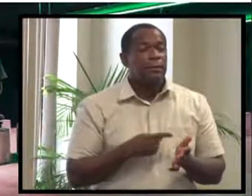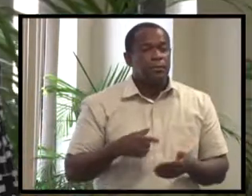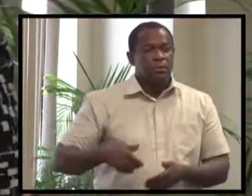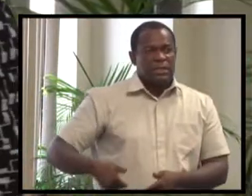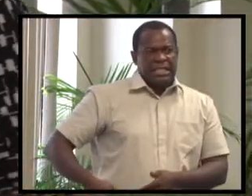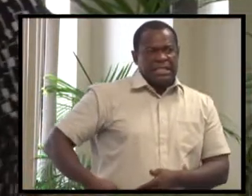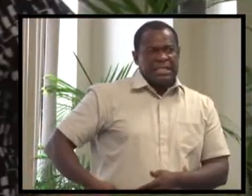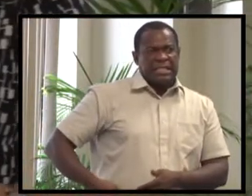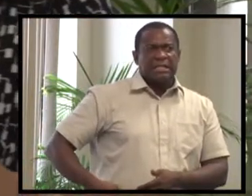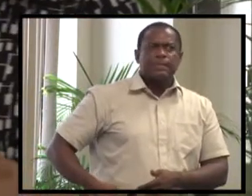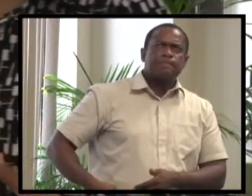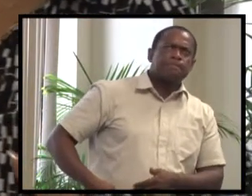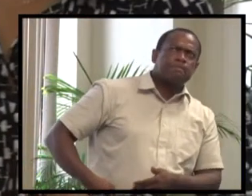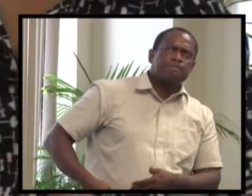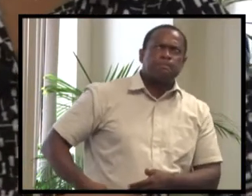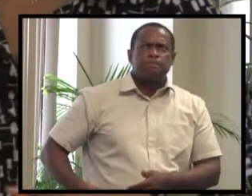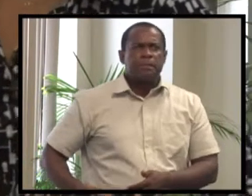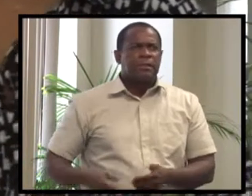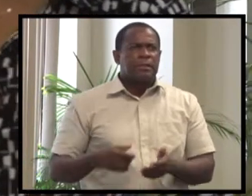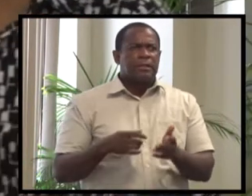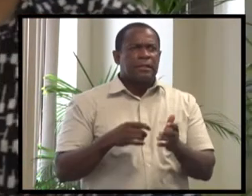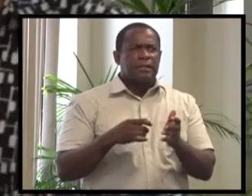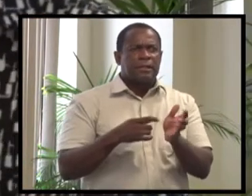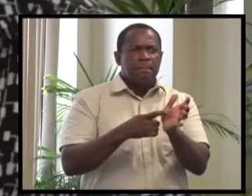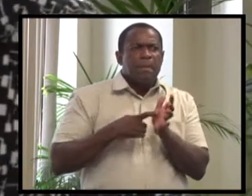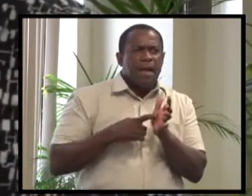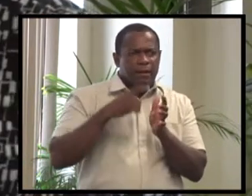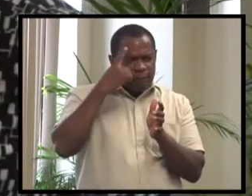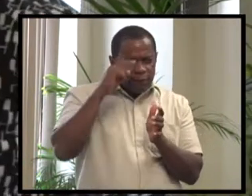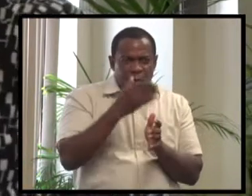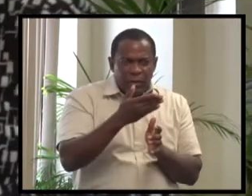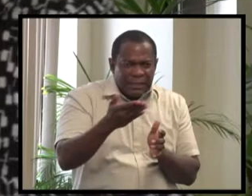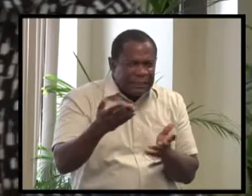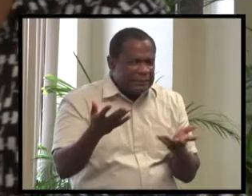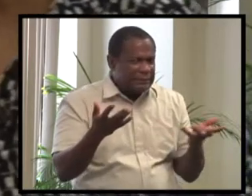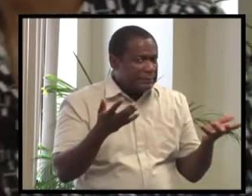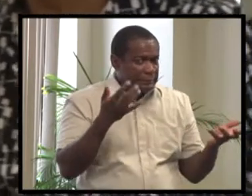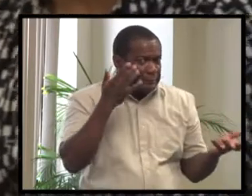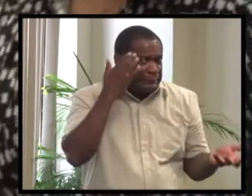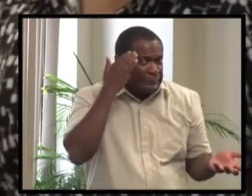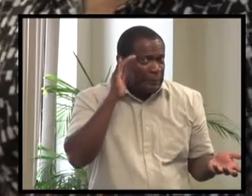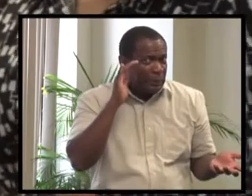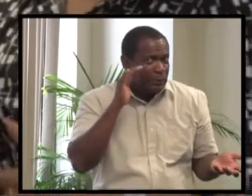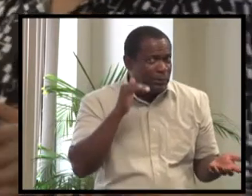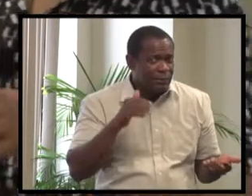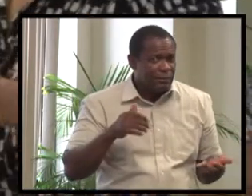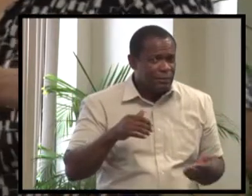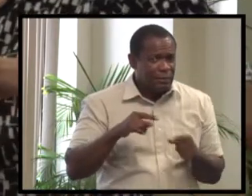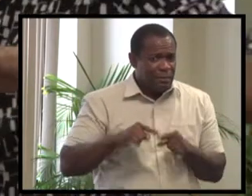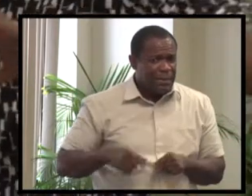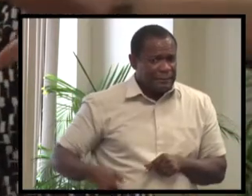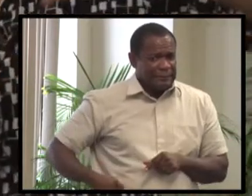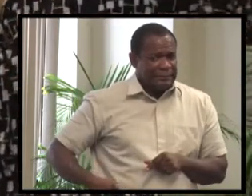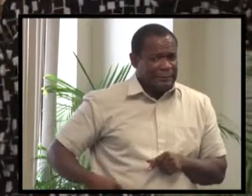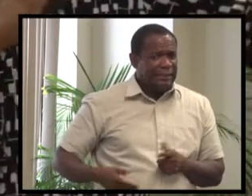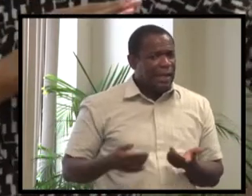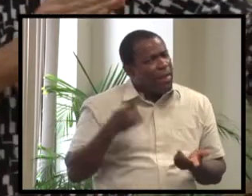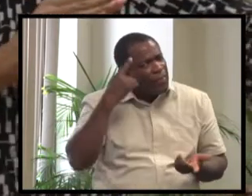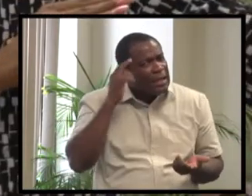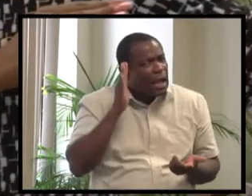for your products. You make it, you have your show, but you don't know if you're gonna sell 10 of these pants, 5 of them. And this is